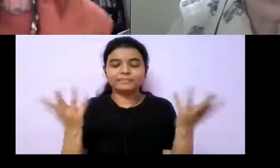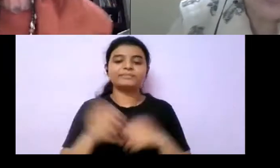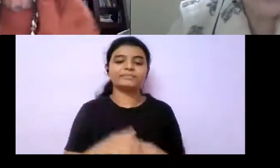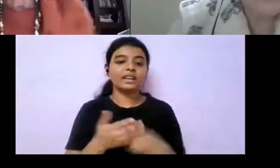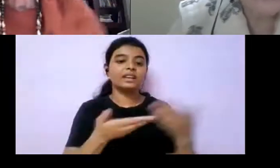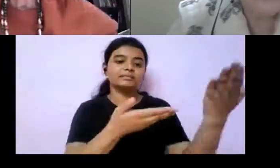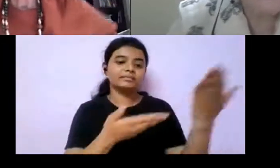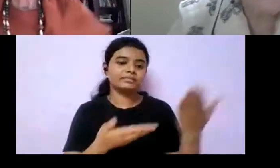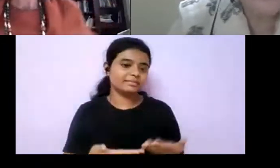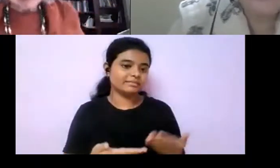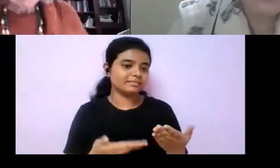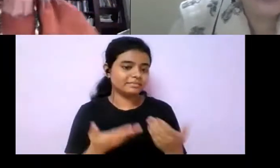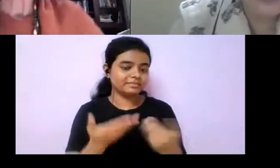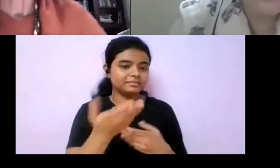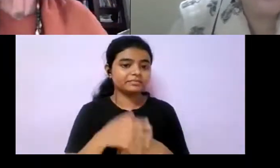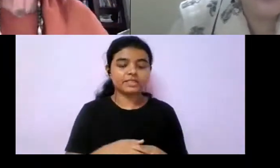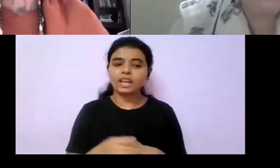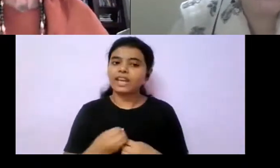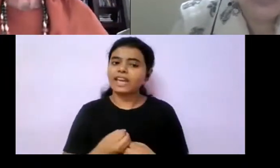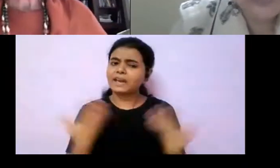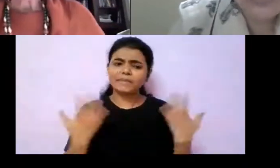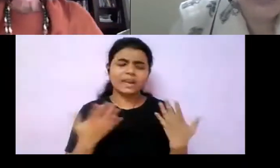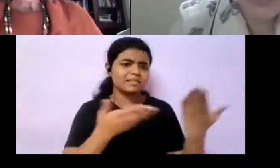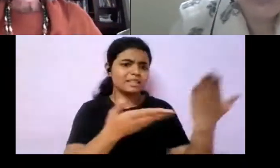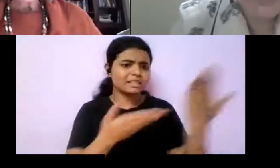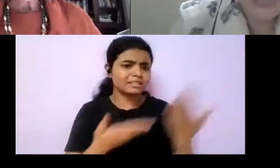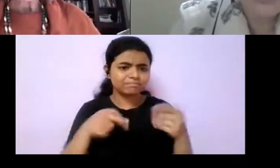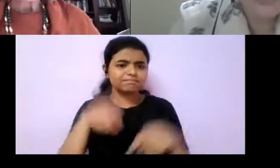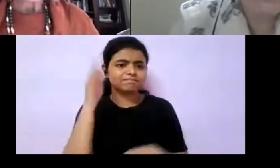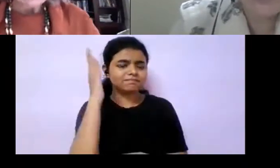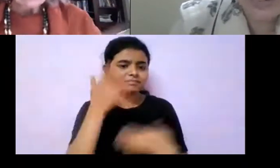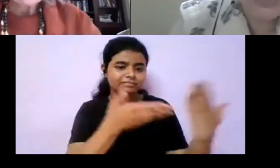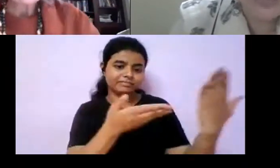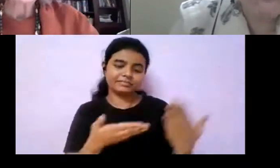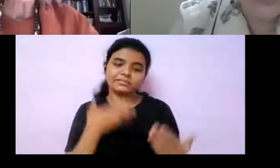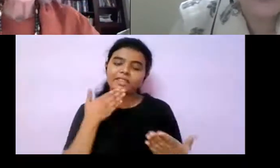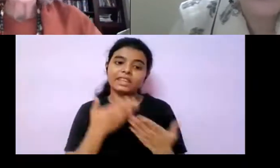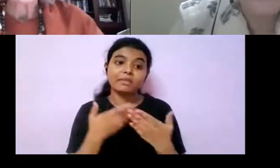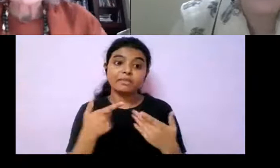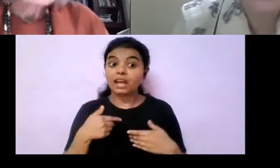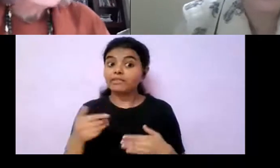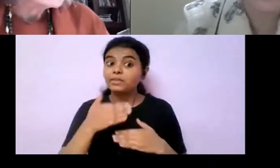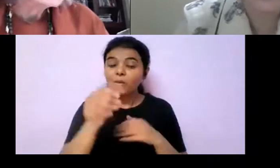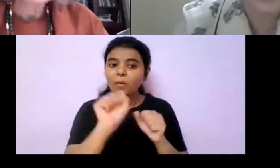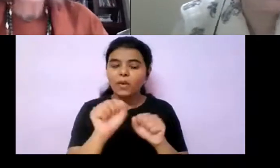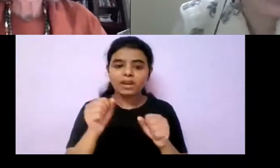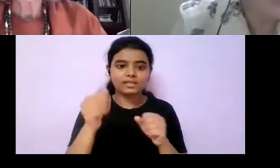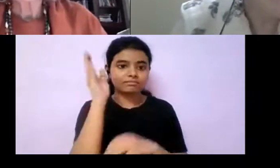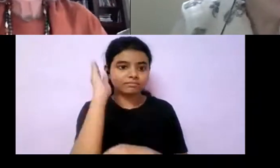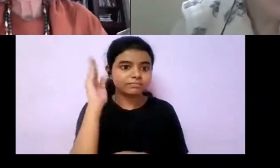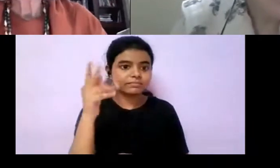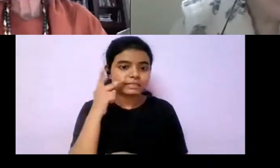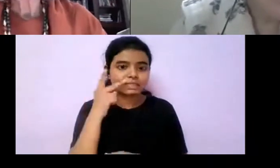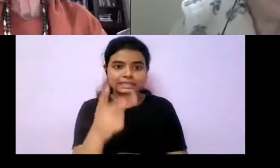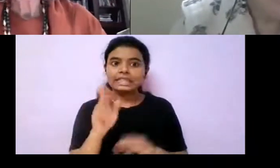Professor Kittay. It's a real pleasure to have you on this forum, and I'm really looking forward to this evening.